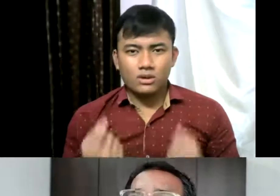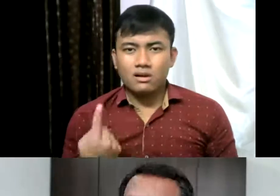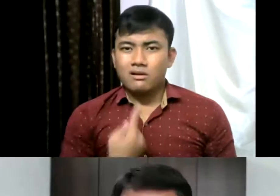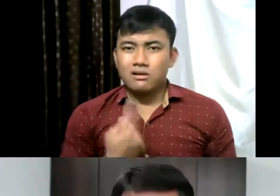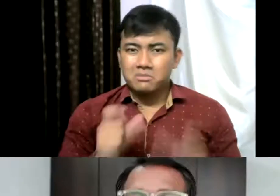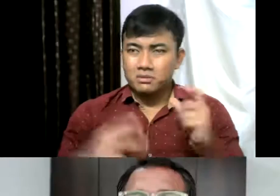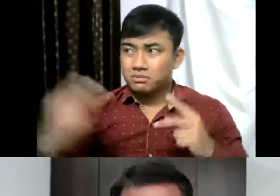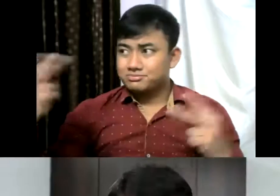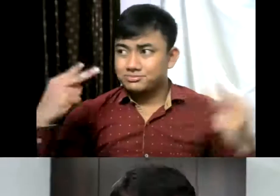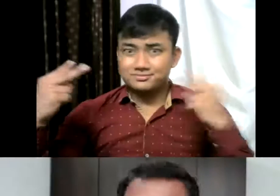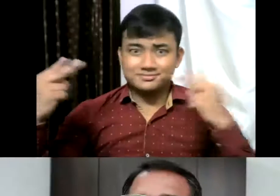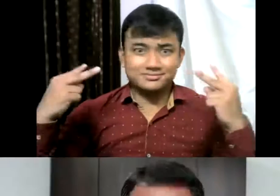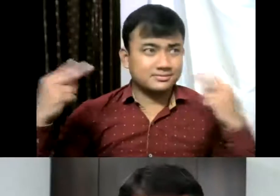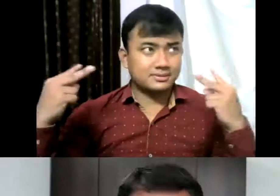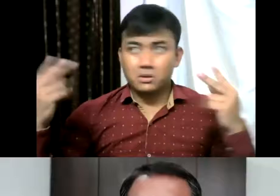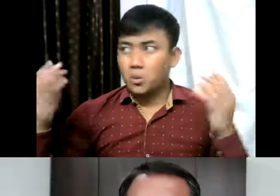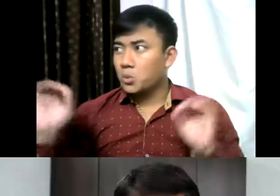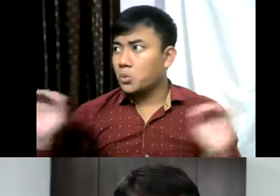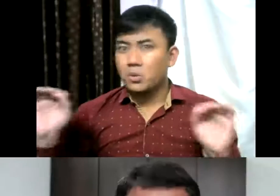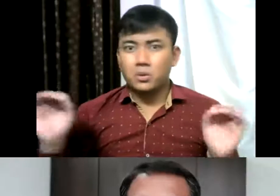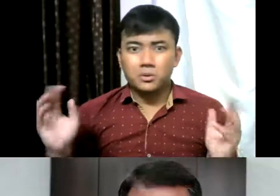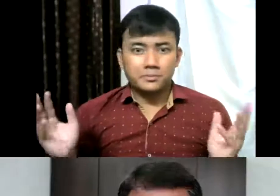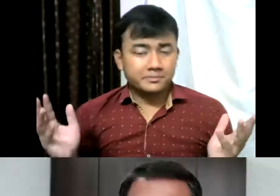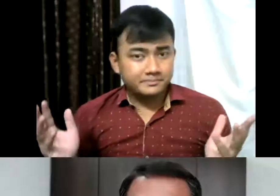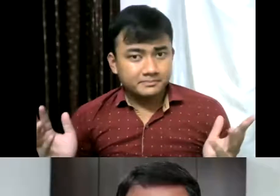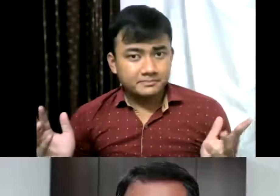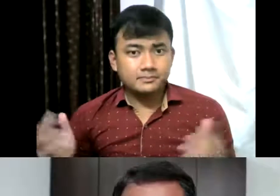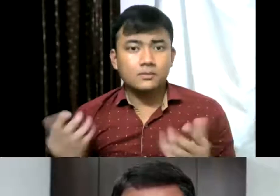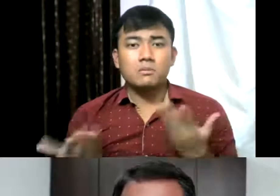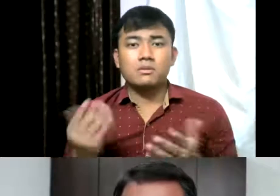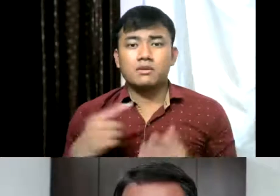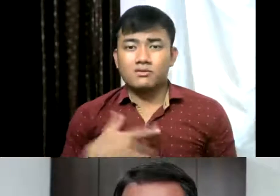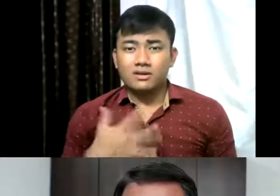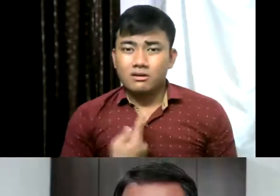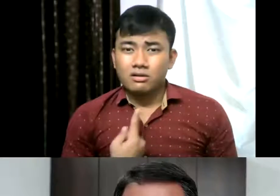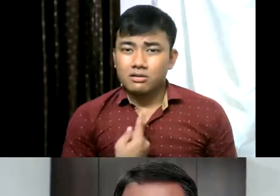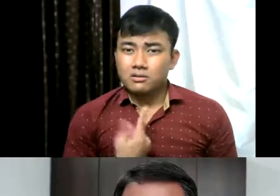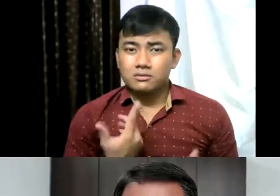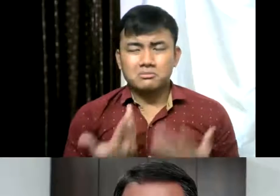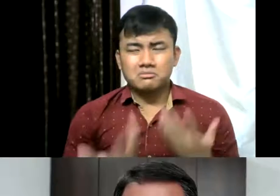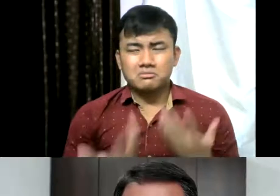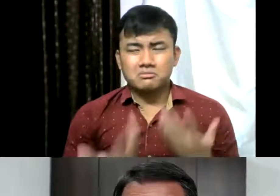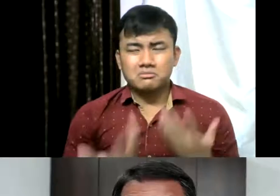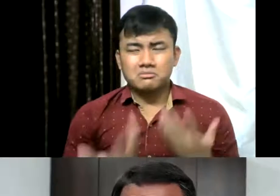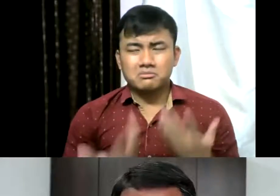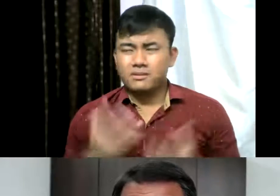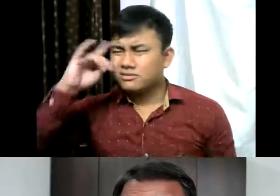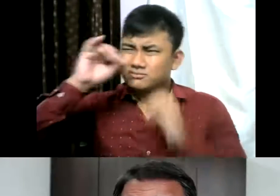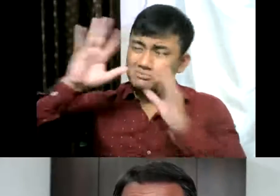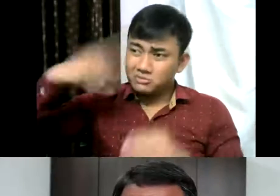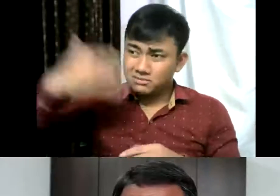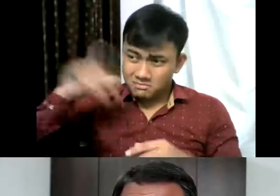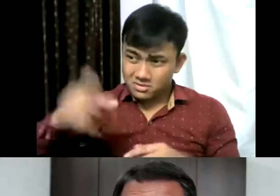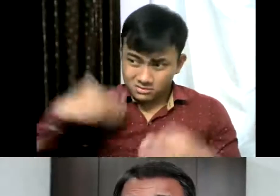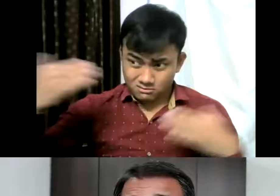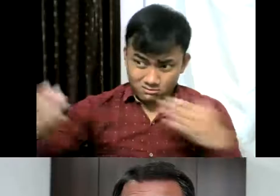yourself reflected anywhere around you, right? The loneliness of like wondering, will you ever find someone else who desires similar